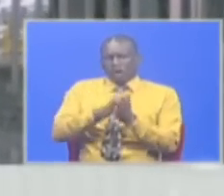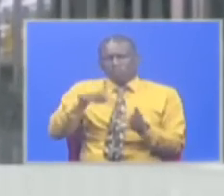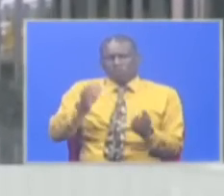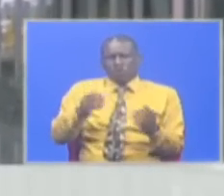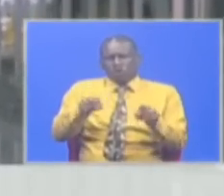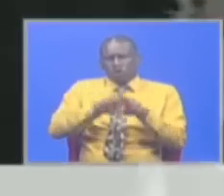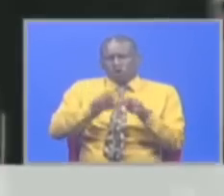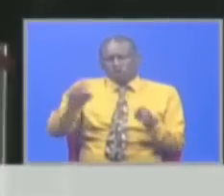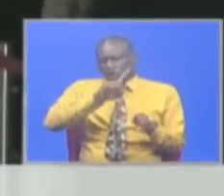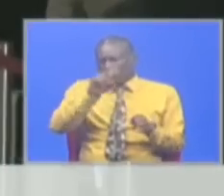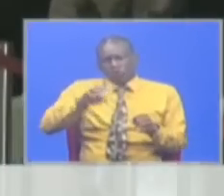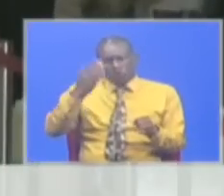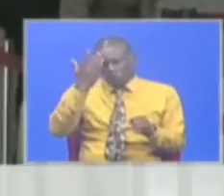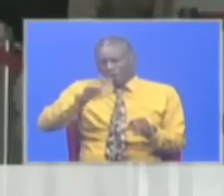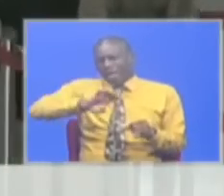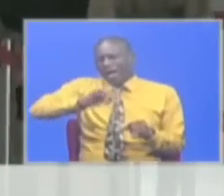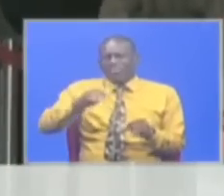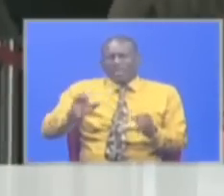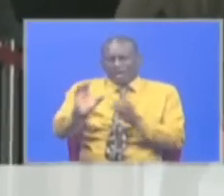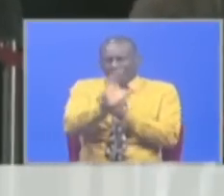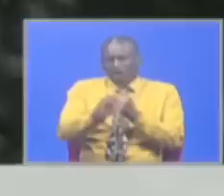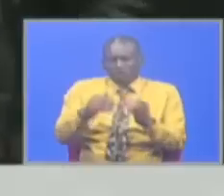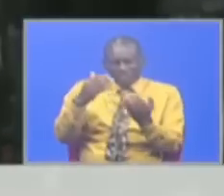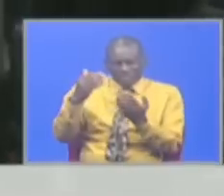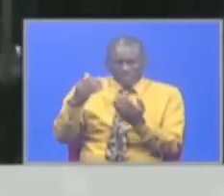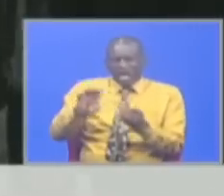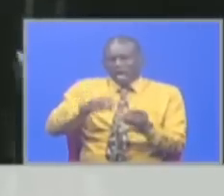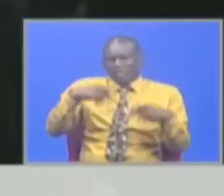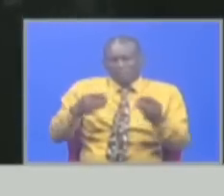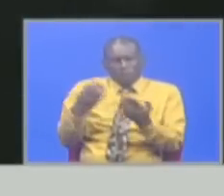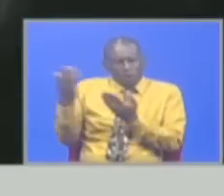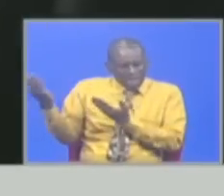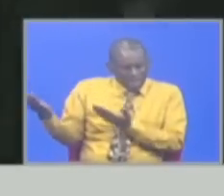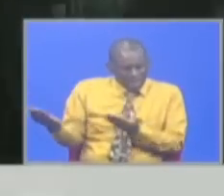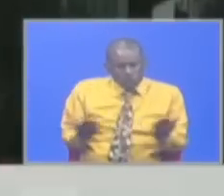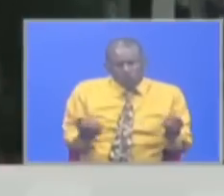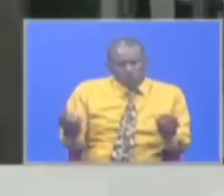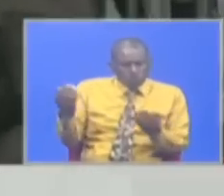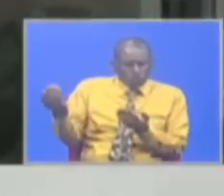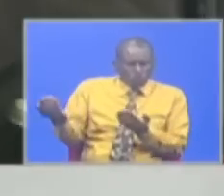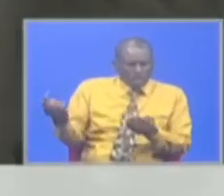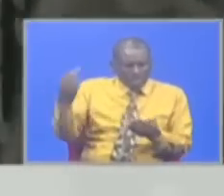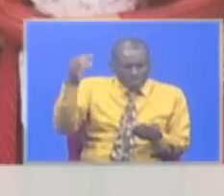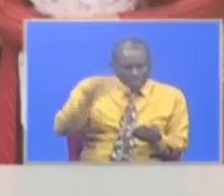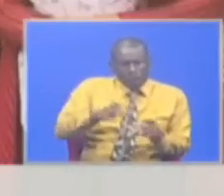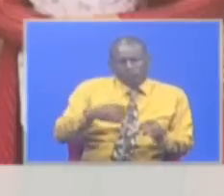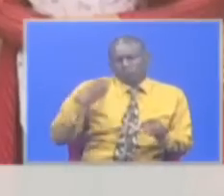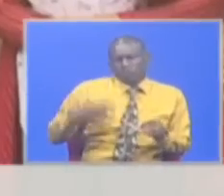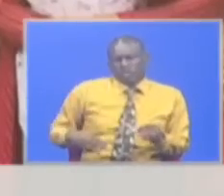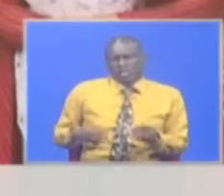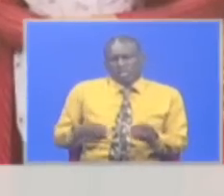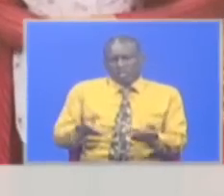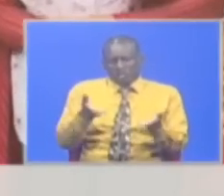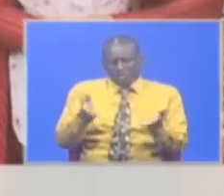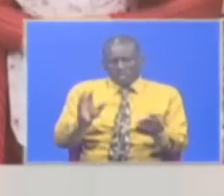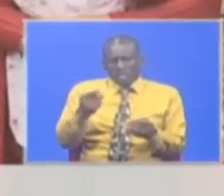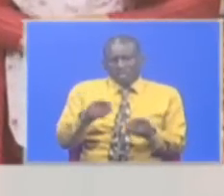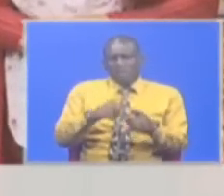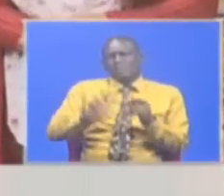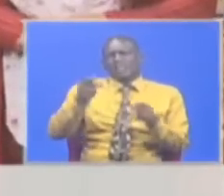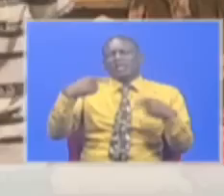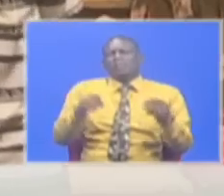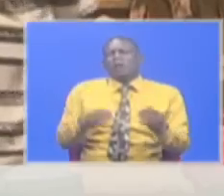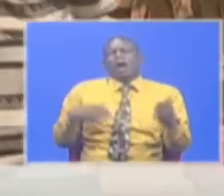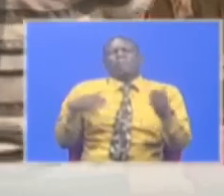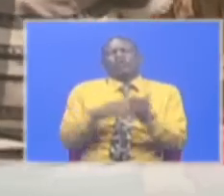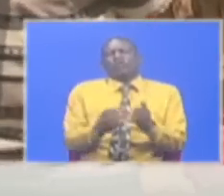other nationalities are allowed to travel from China to Kenya while the Kenyan students are prohibited from leaving the country. The kin remain hopeful that the